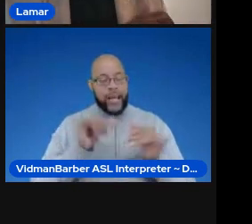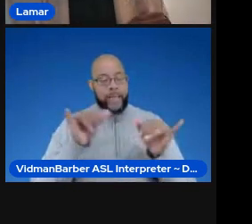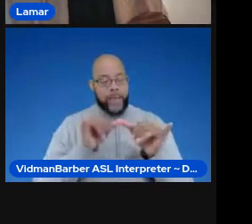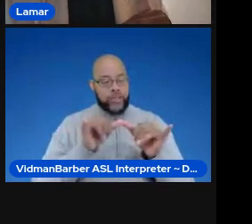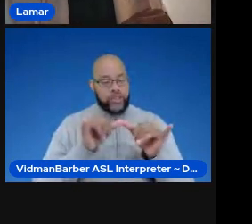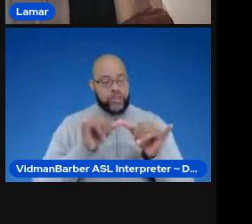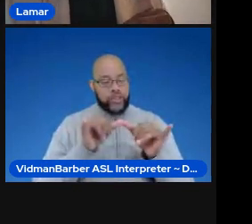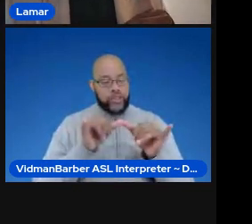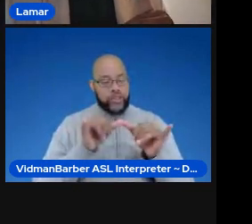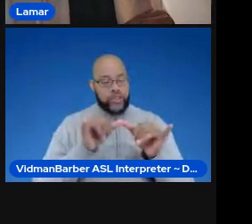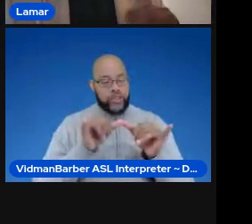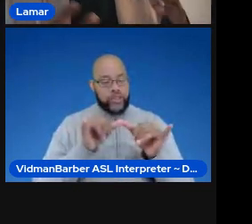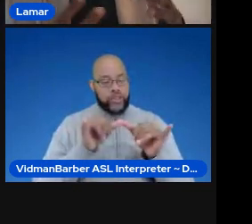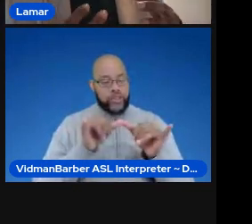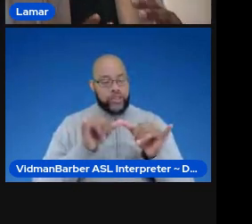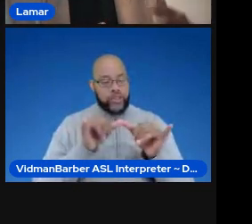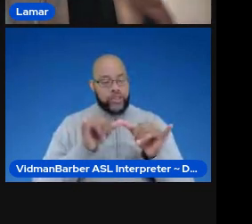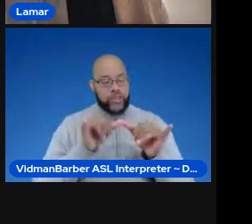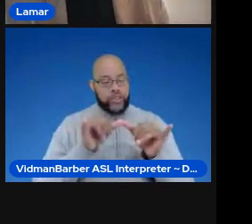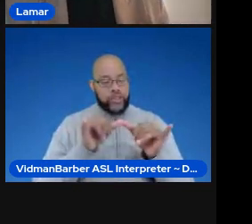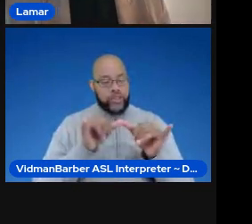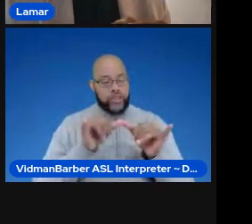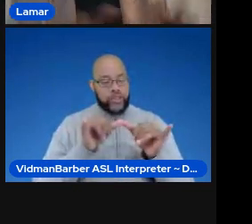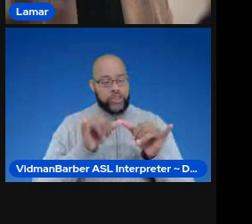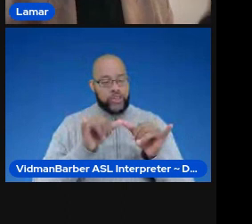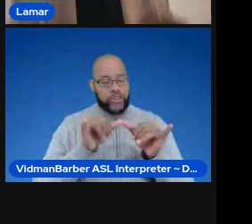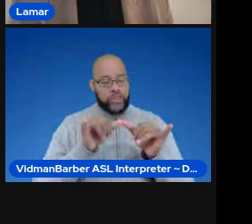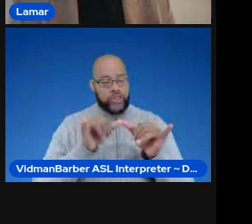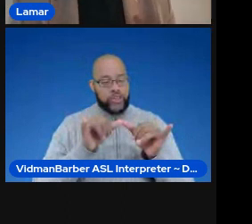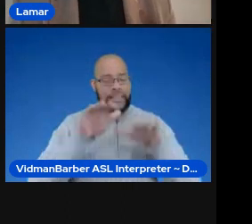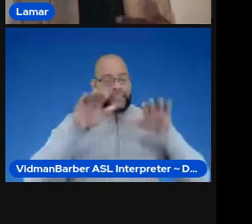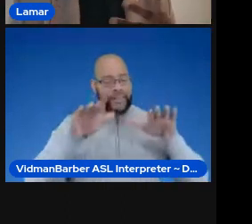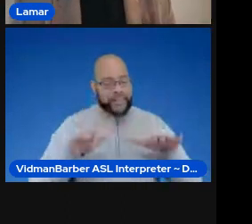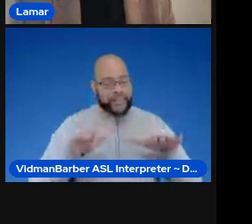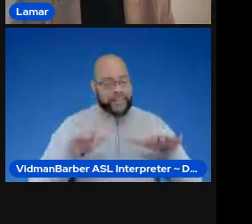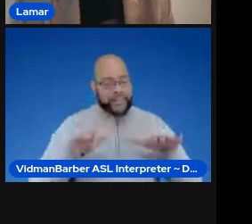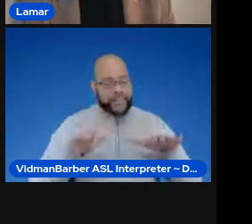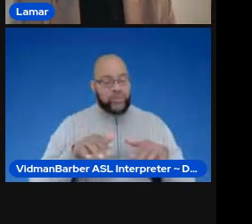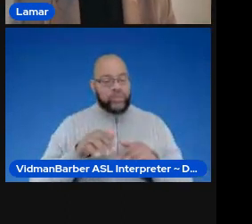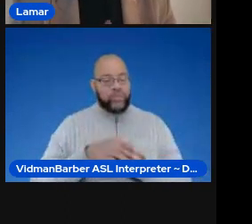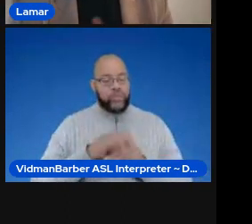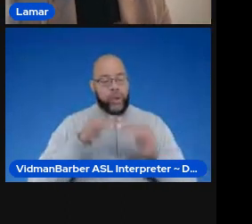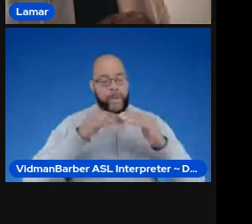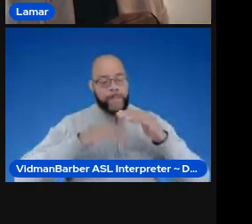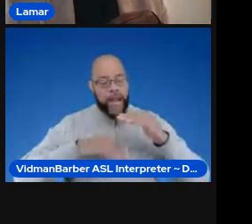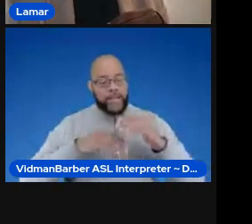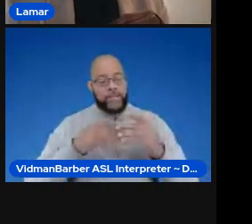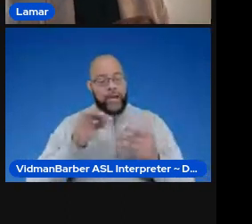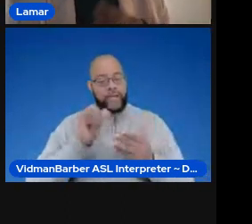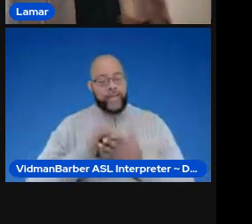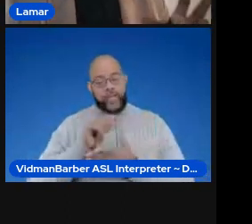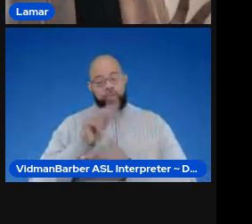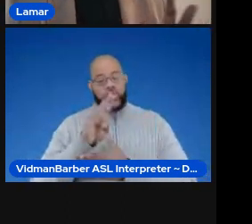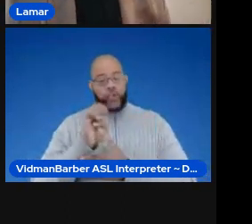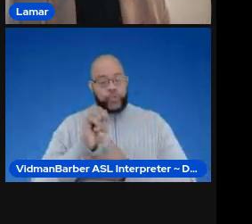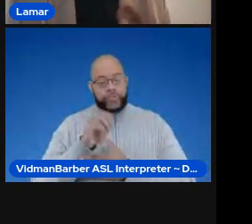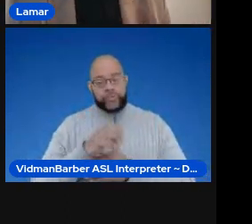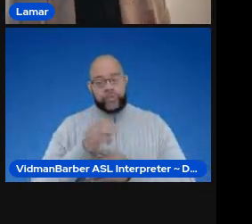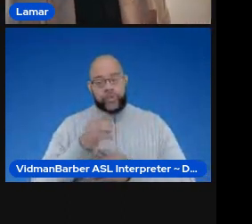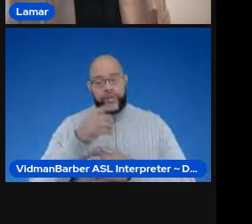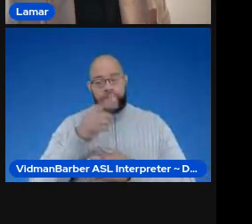how fast the bacteria settles to the bottom, in this case, of a tube. So if we look